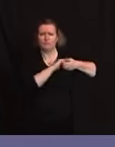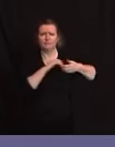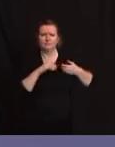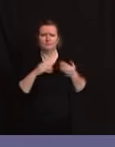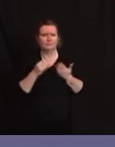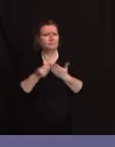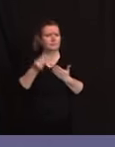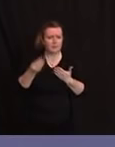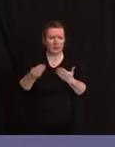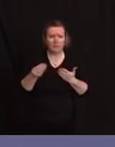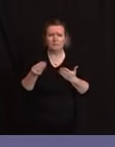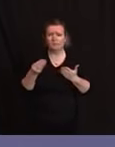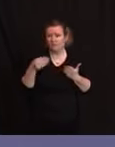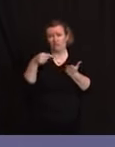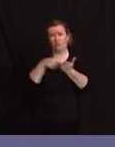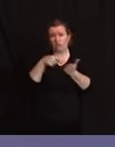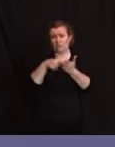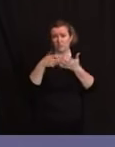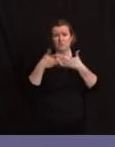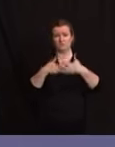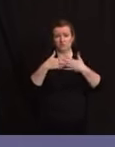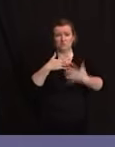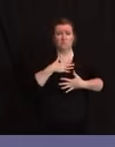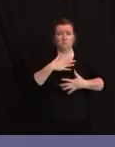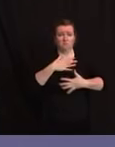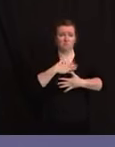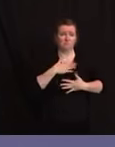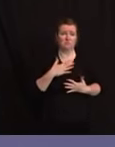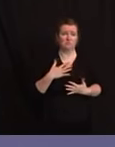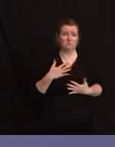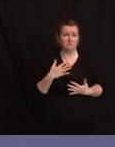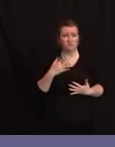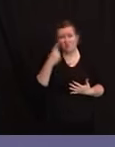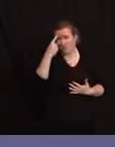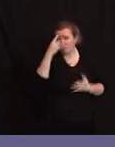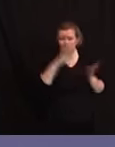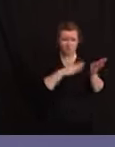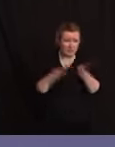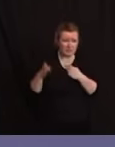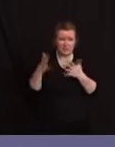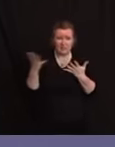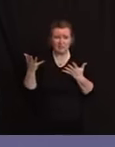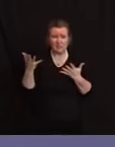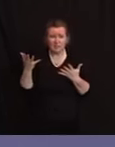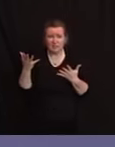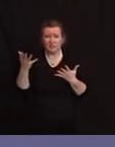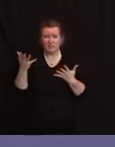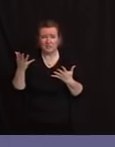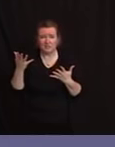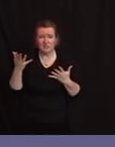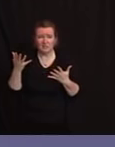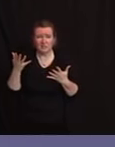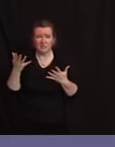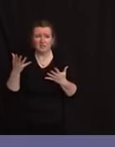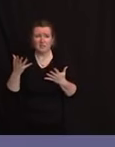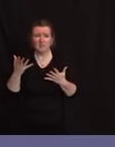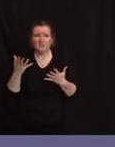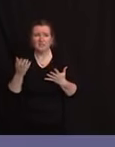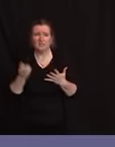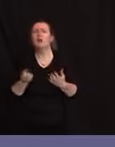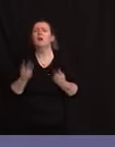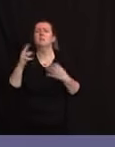other strategies to try to acquire this essential gear? And finally, how much has Jersey spent to date